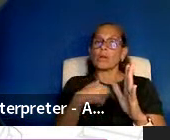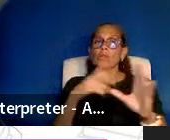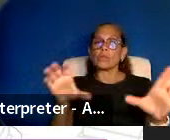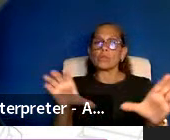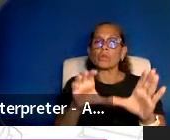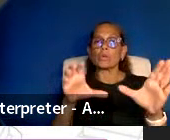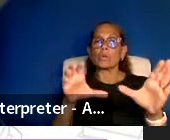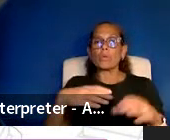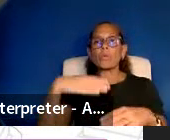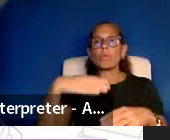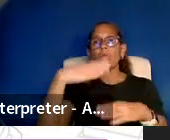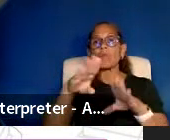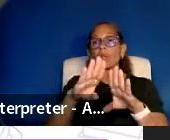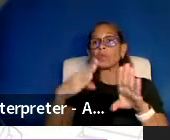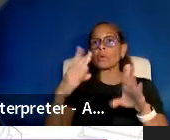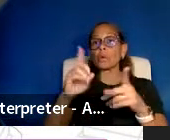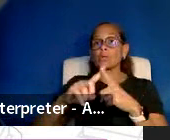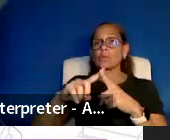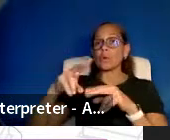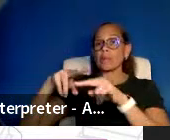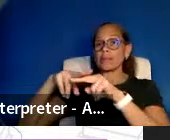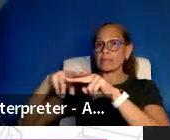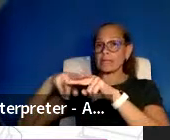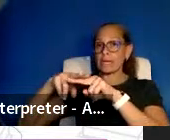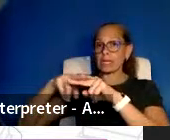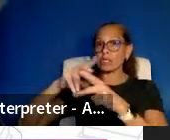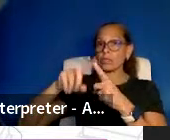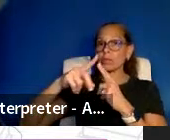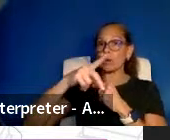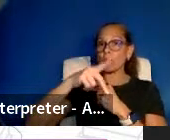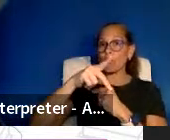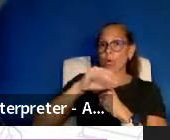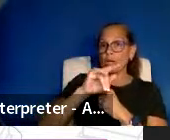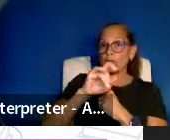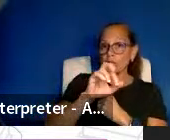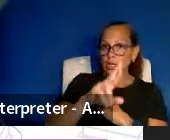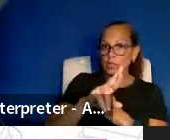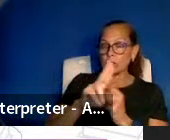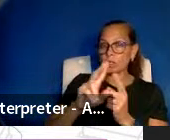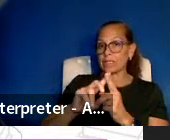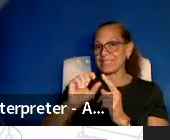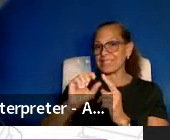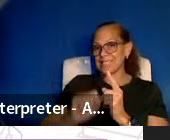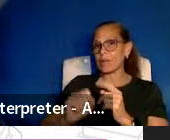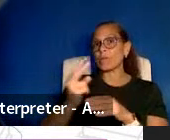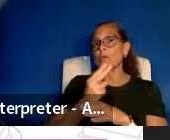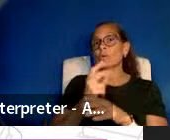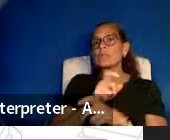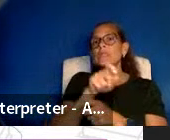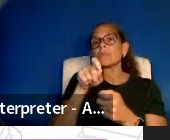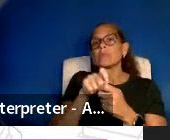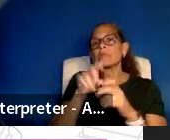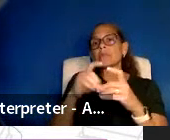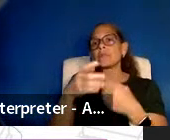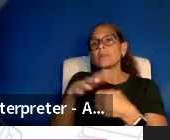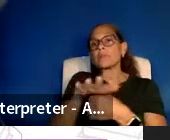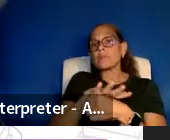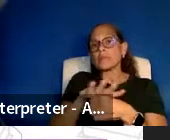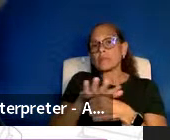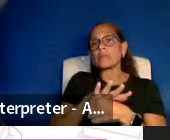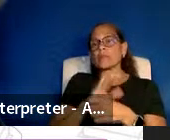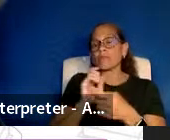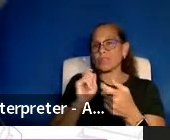a front door to the station for the Parkchester community to the south, using special district rules to shape development on